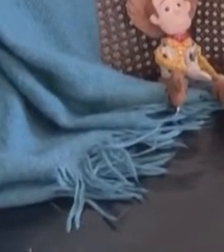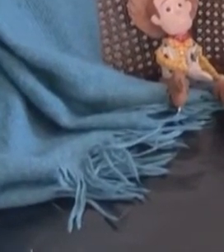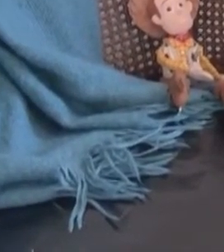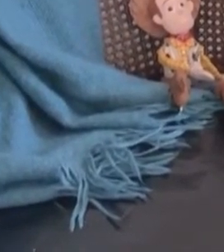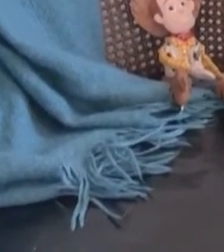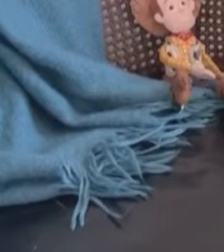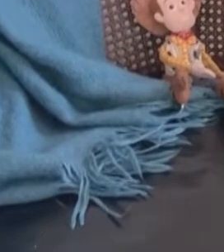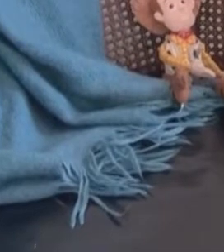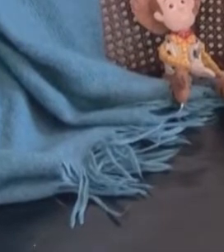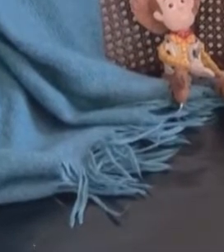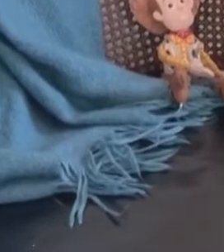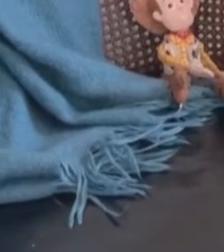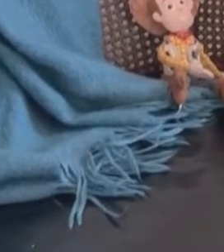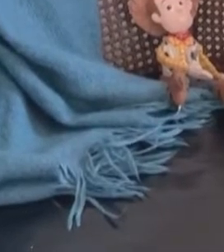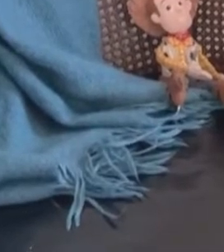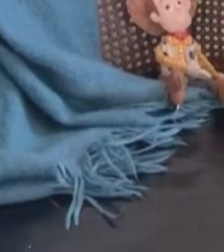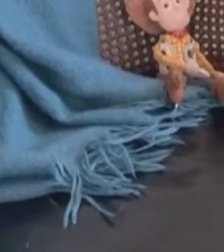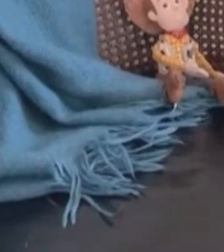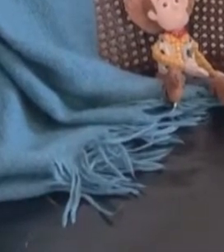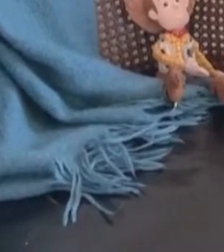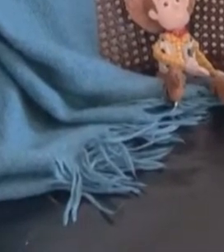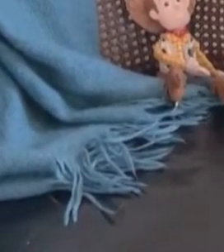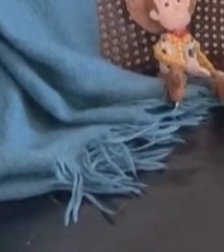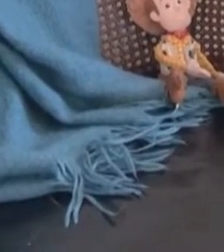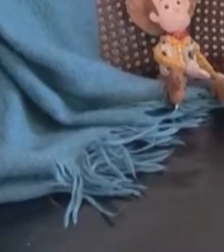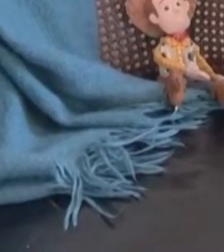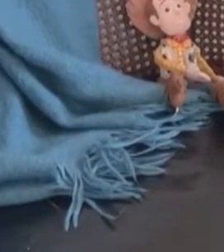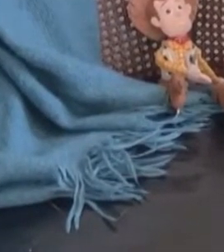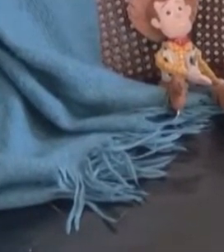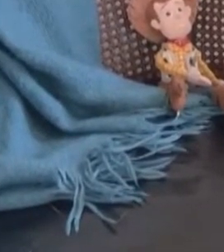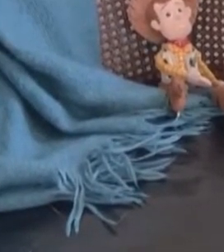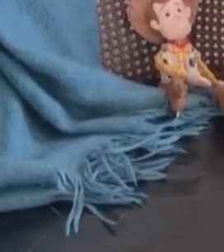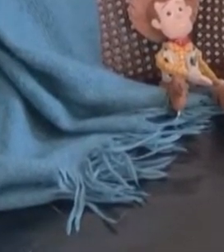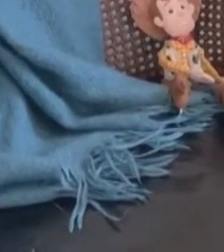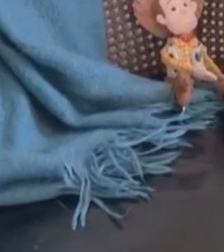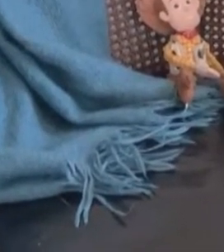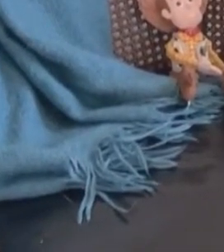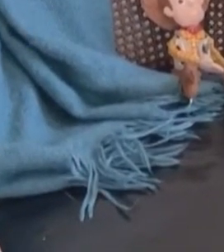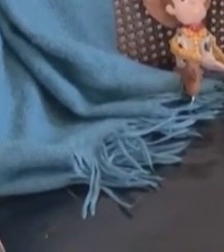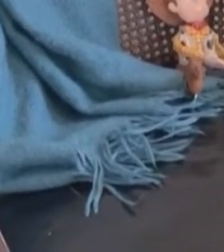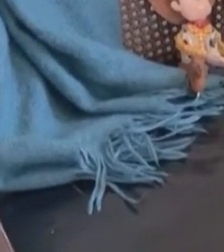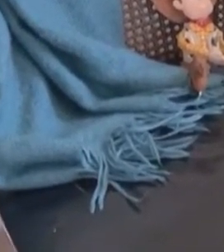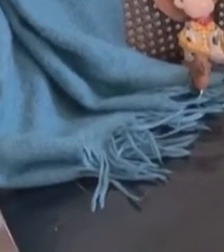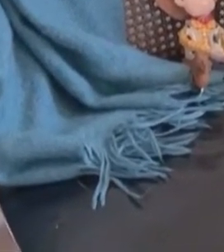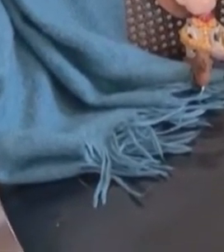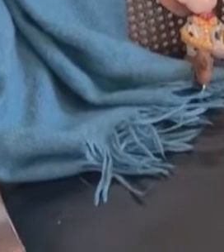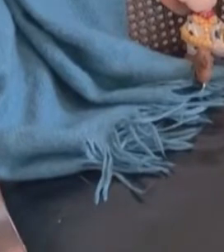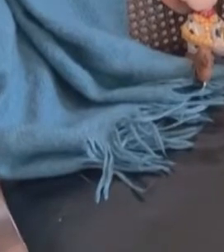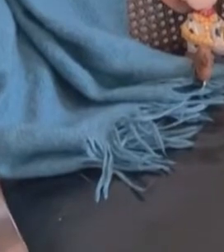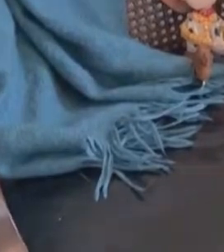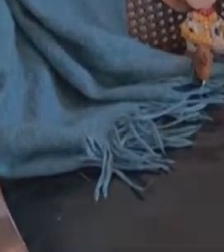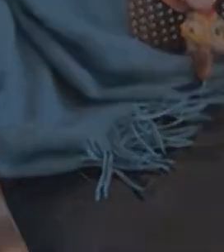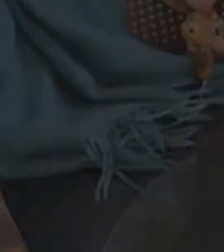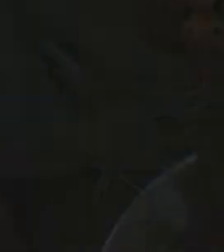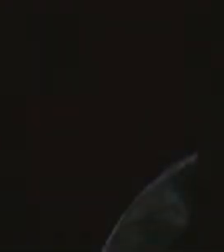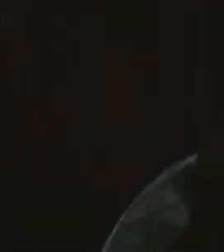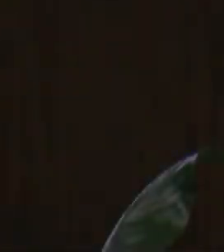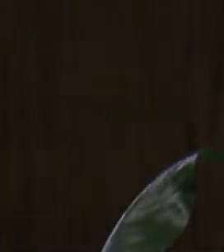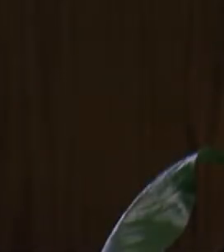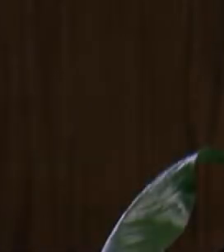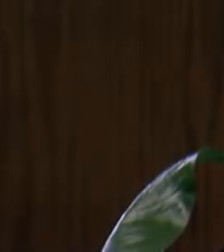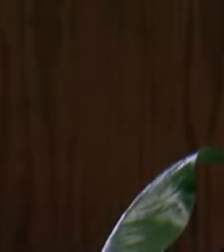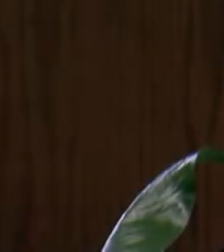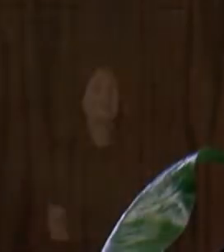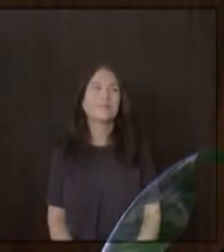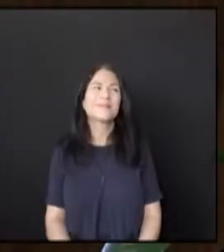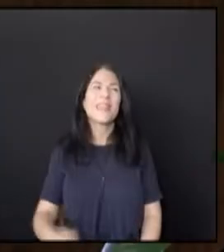God. All right, y'all, so good to be with you this morning. And I'll pass this on to the worship team live in the sanctuary.